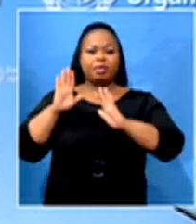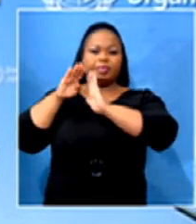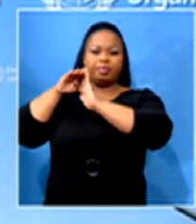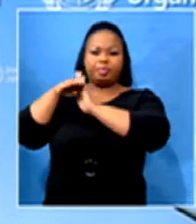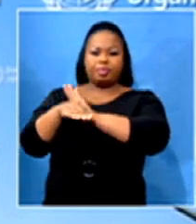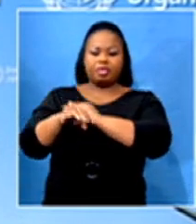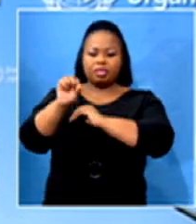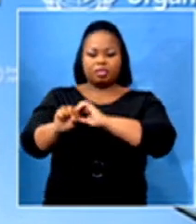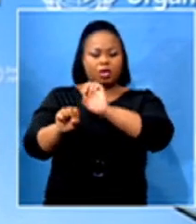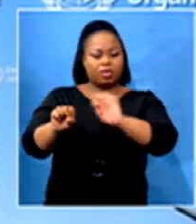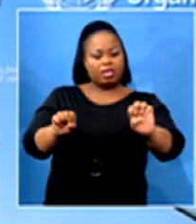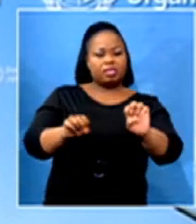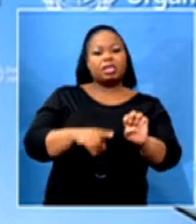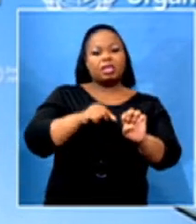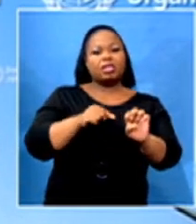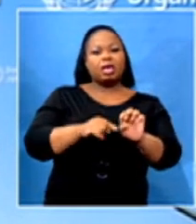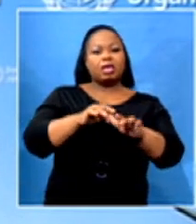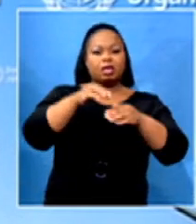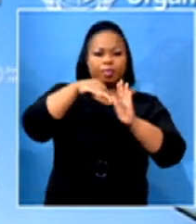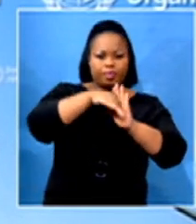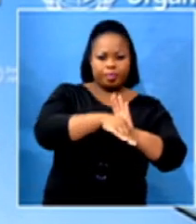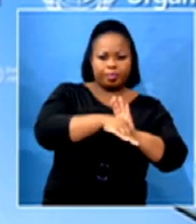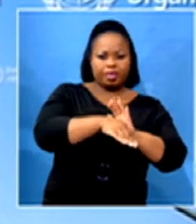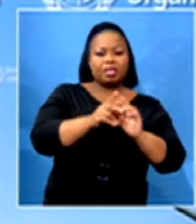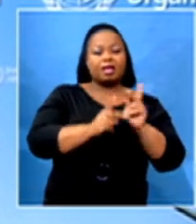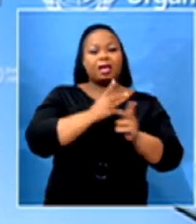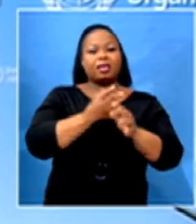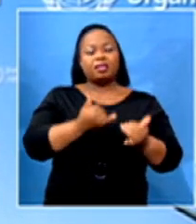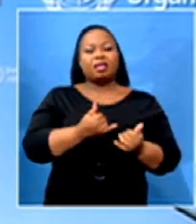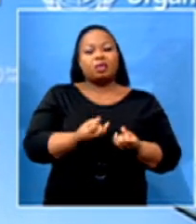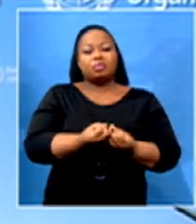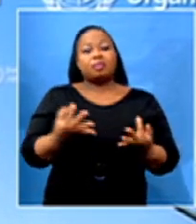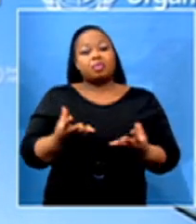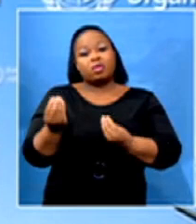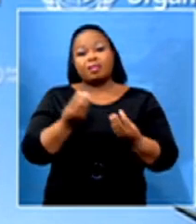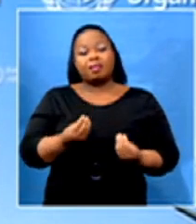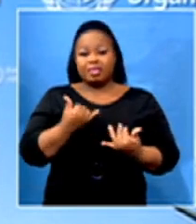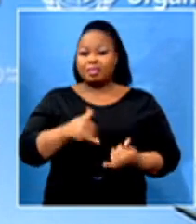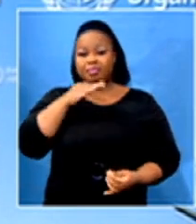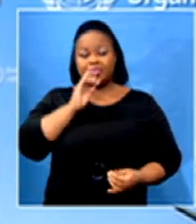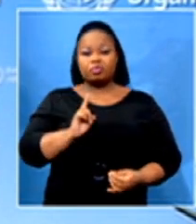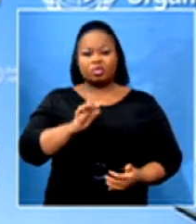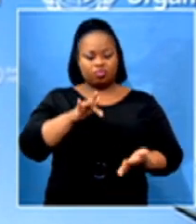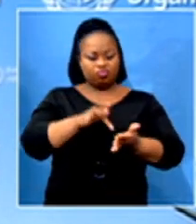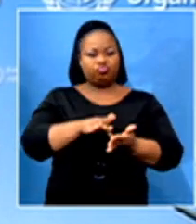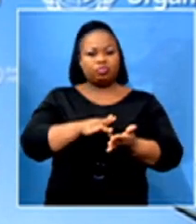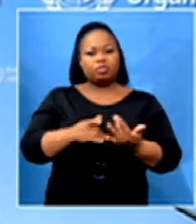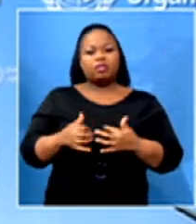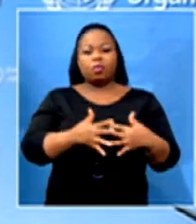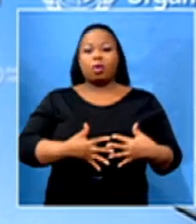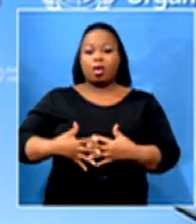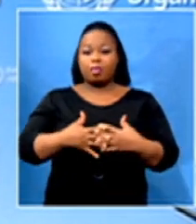Asia, you're seeing the curves decrease, and then the overall numbers increase, which clearly means the